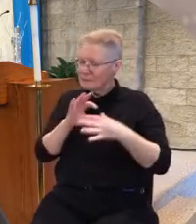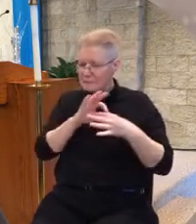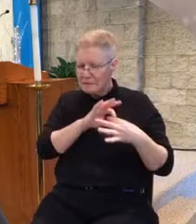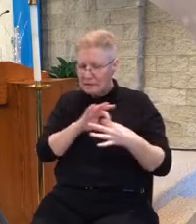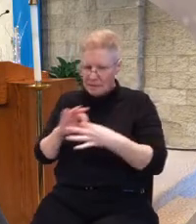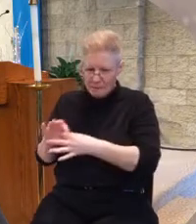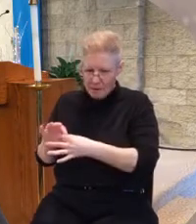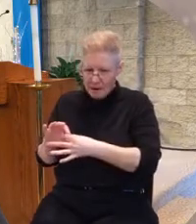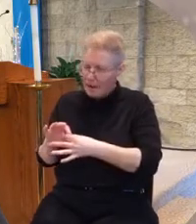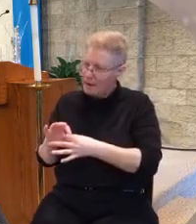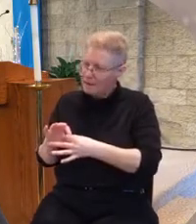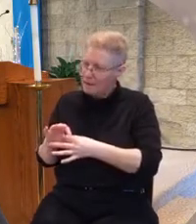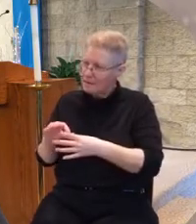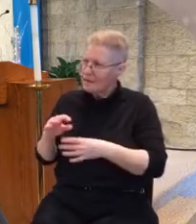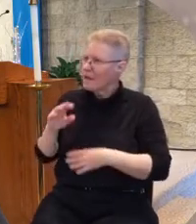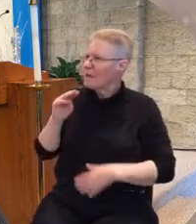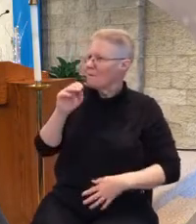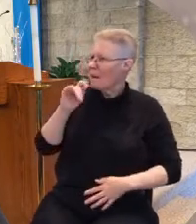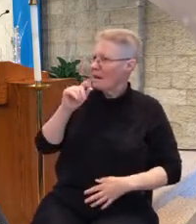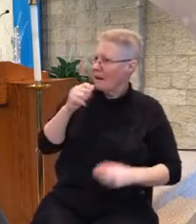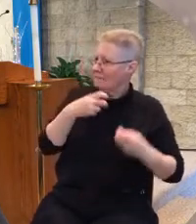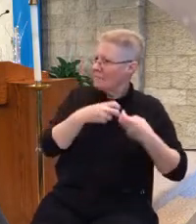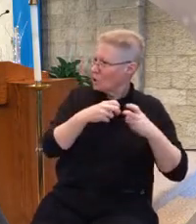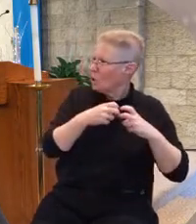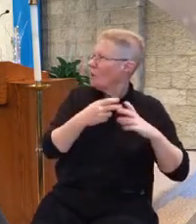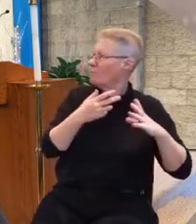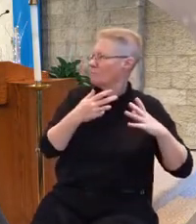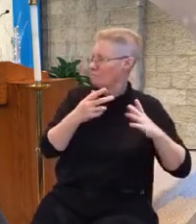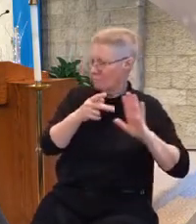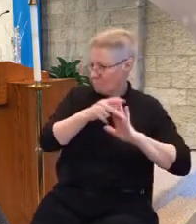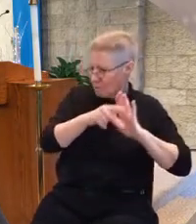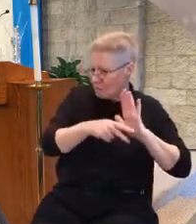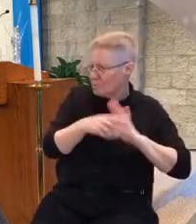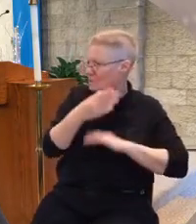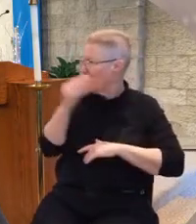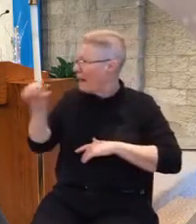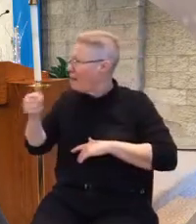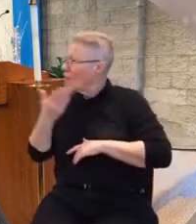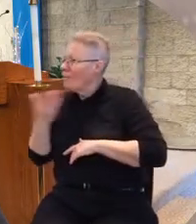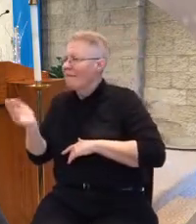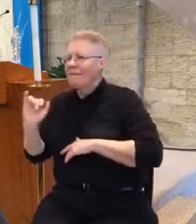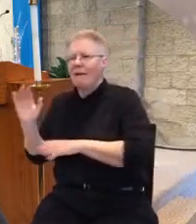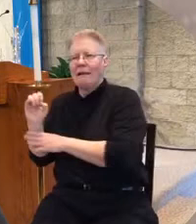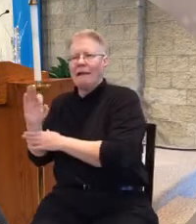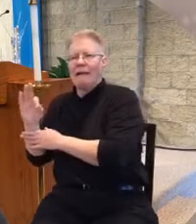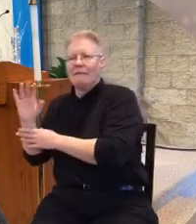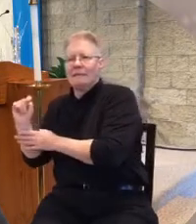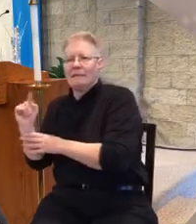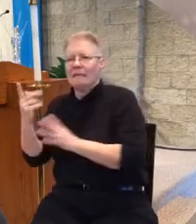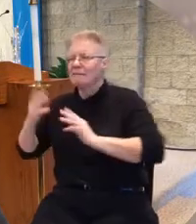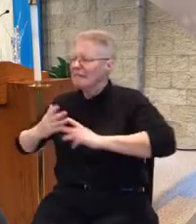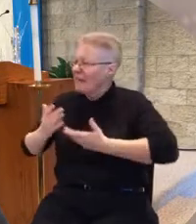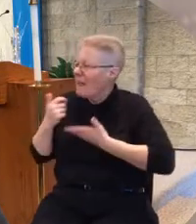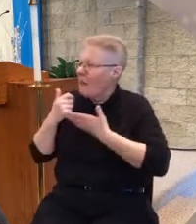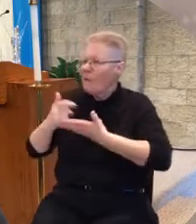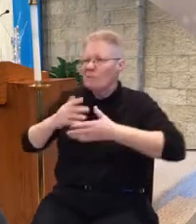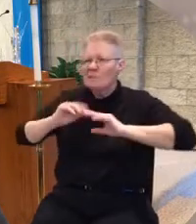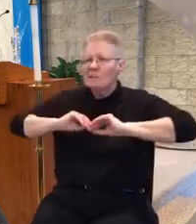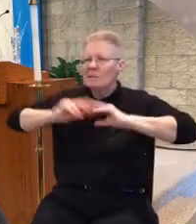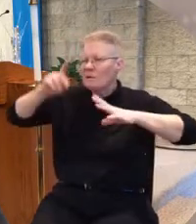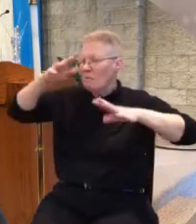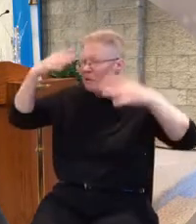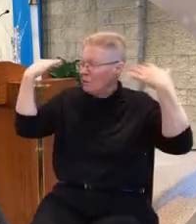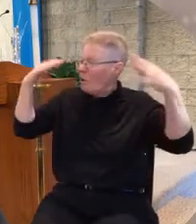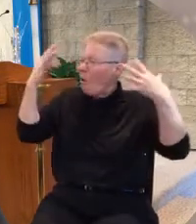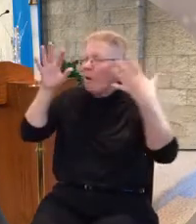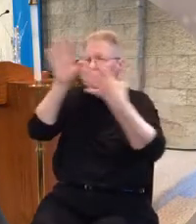principles and other powerful healing modalities like EFT, which just clears up the noise, awakens you from the dream,